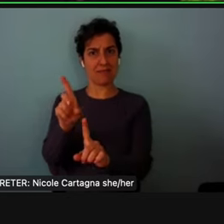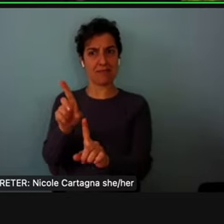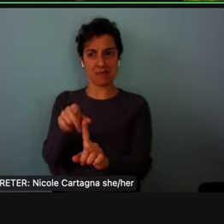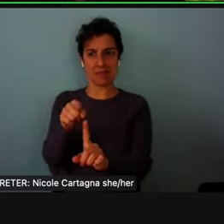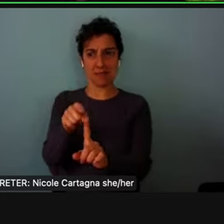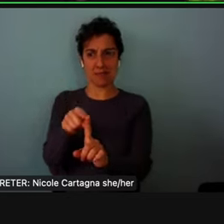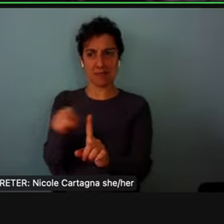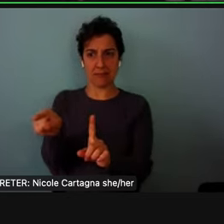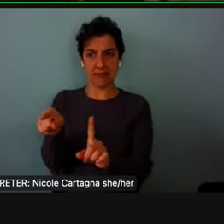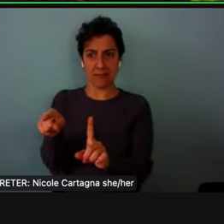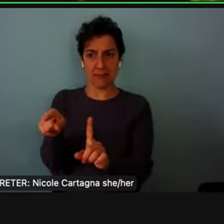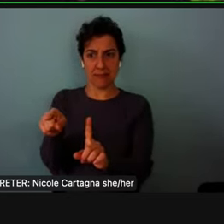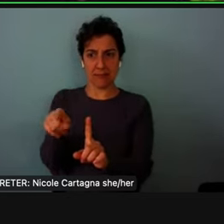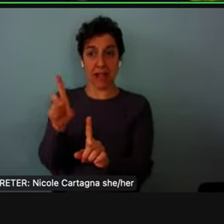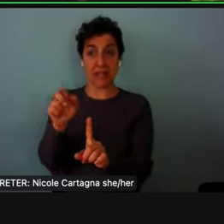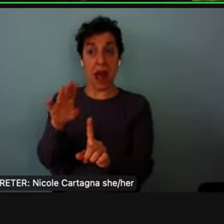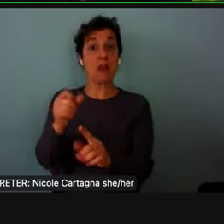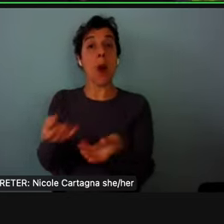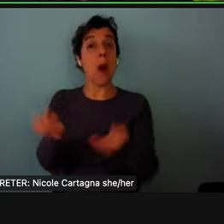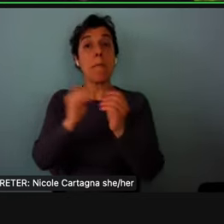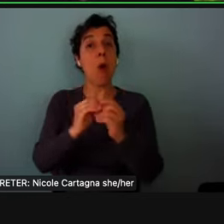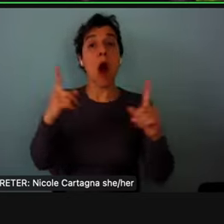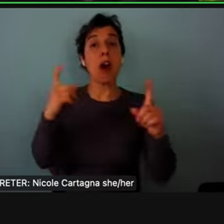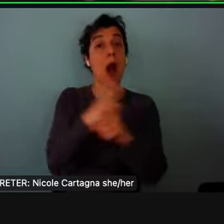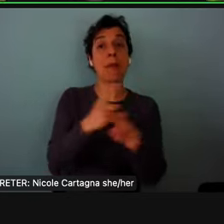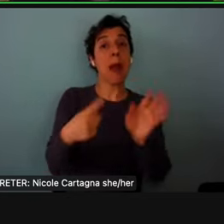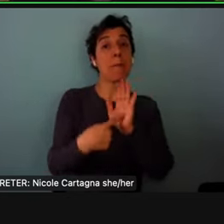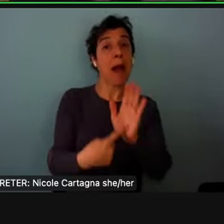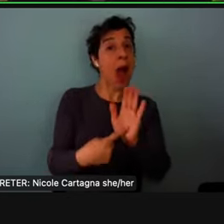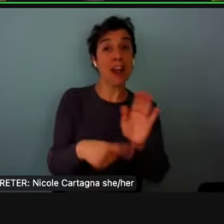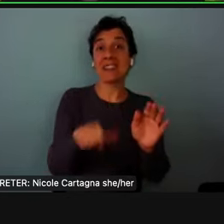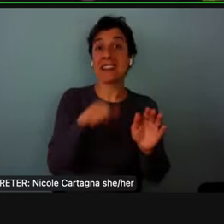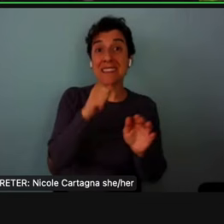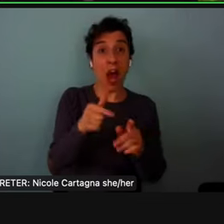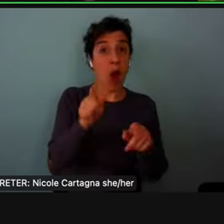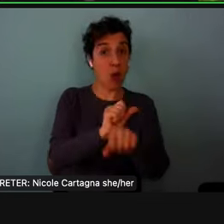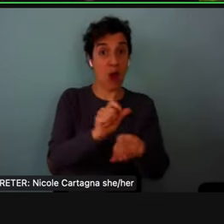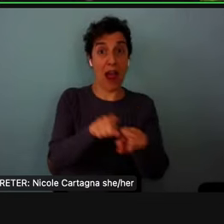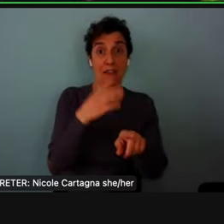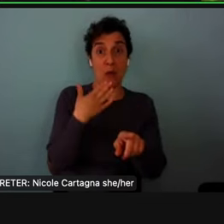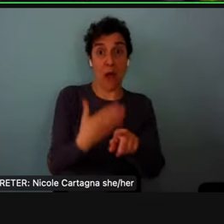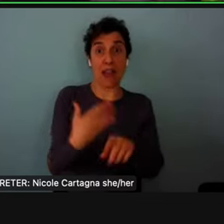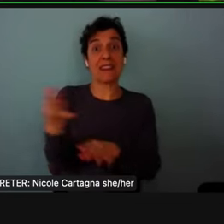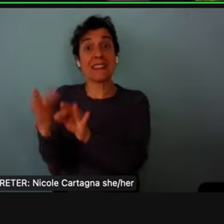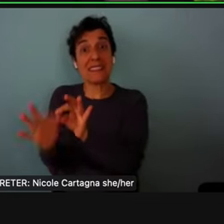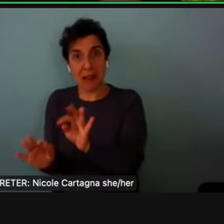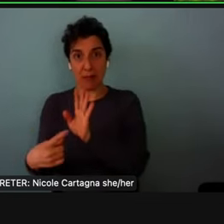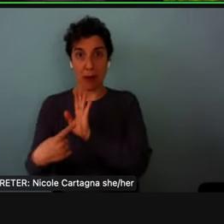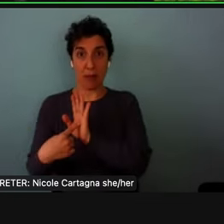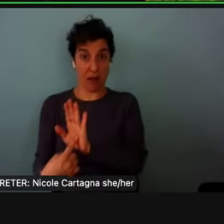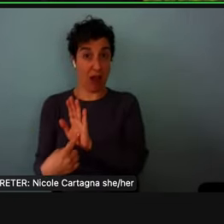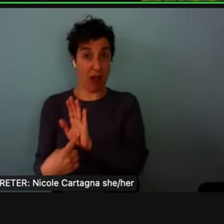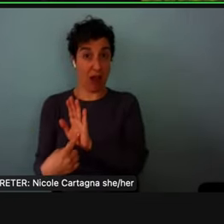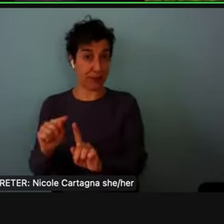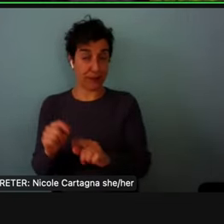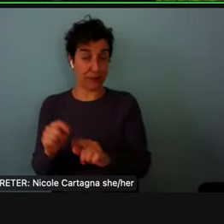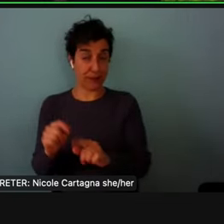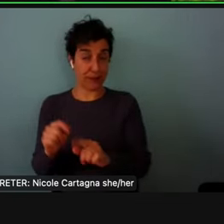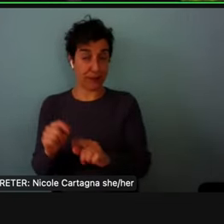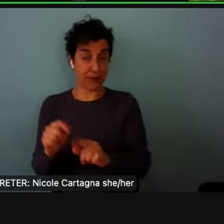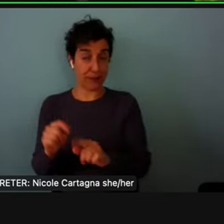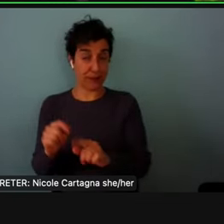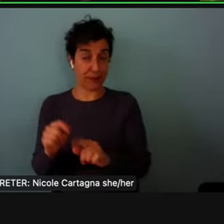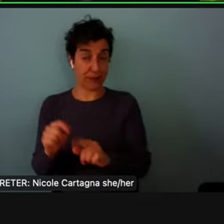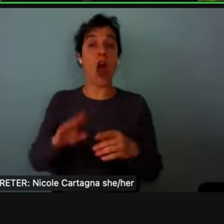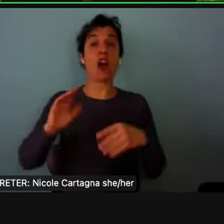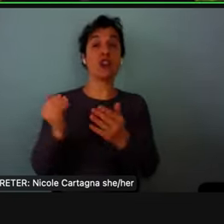So basically, a more complex model does not work as well as a simple model. So Xiaolu developed a new algorithm